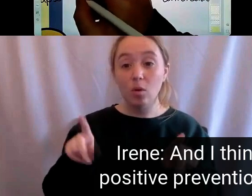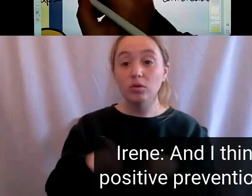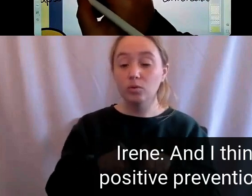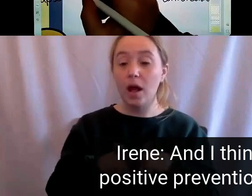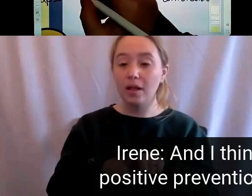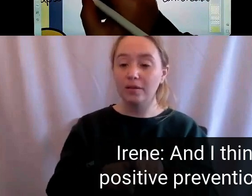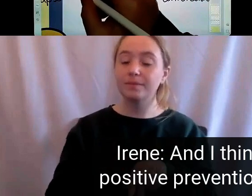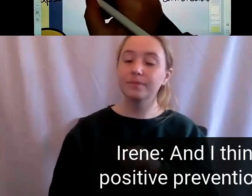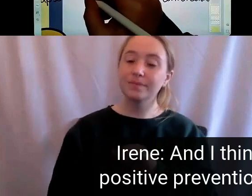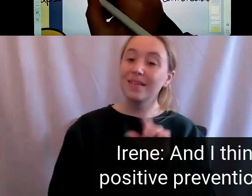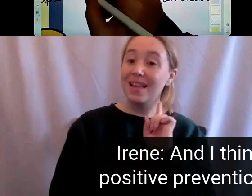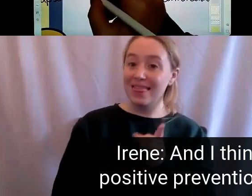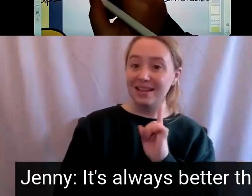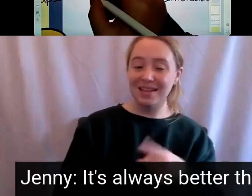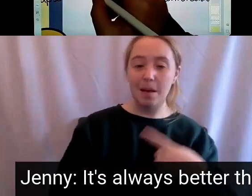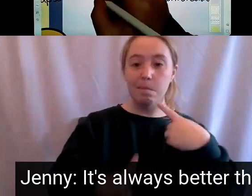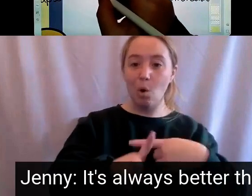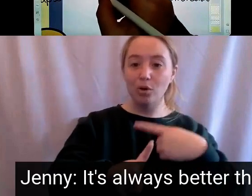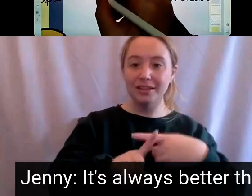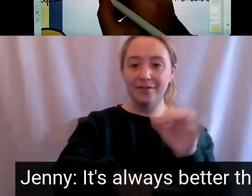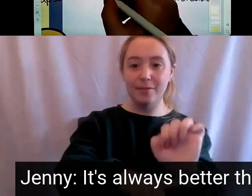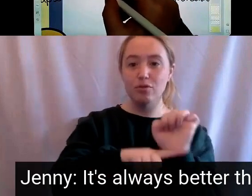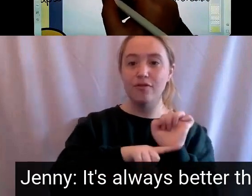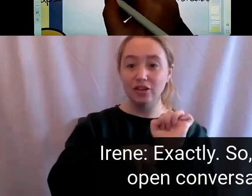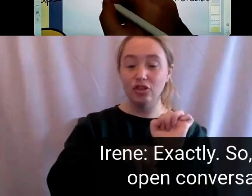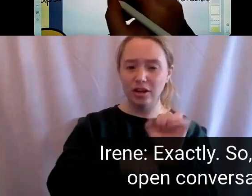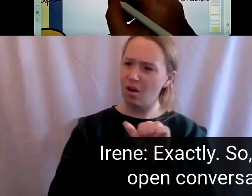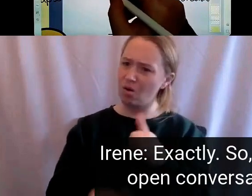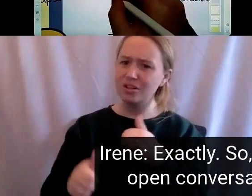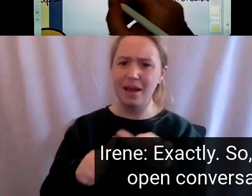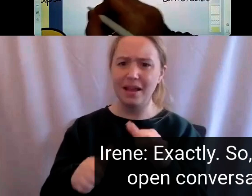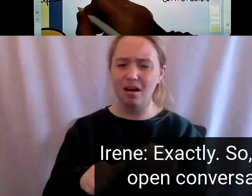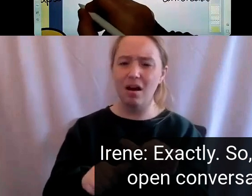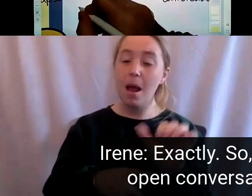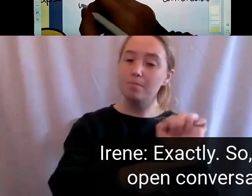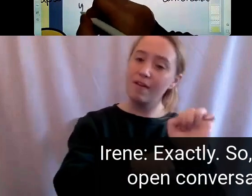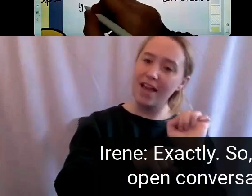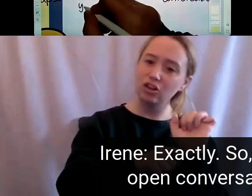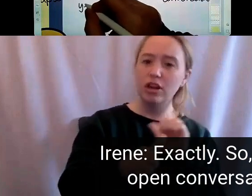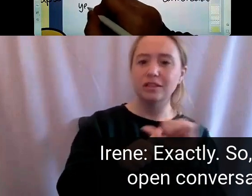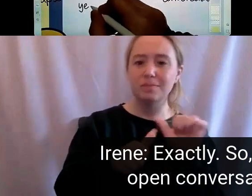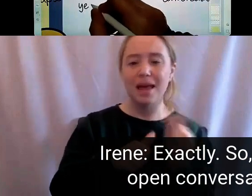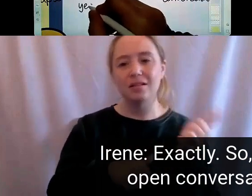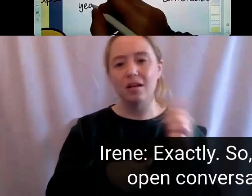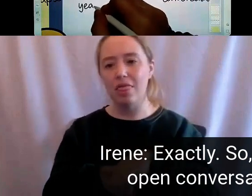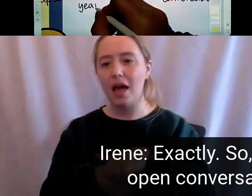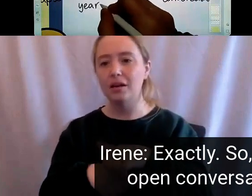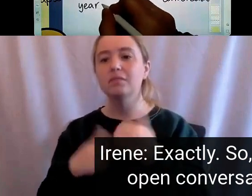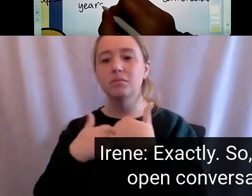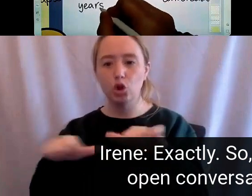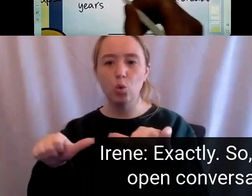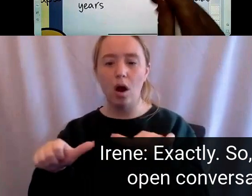positive prevention message is there too. It's always better than cure. Always better than cure. Exactly. So, you know, having these